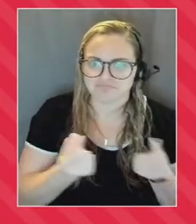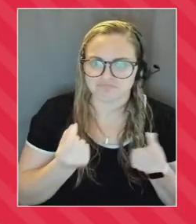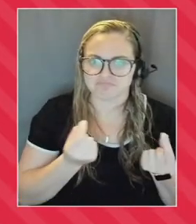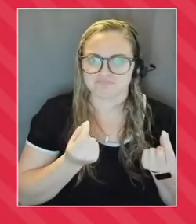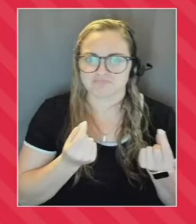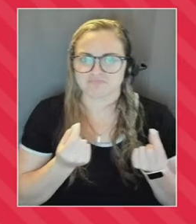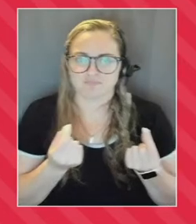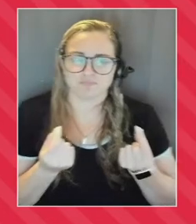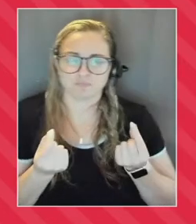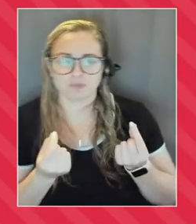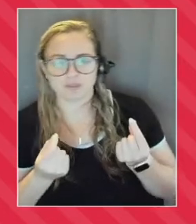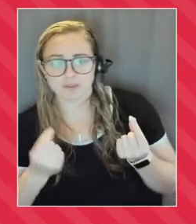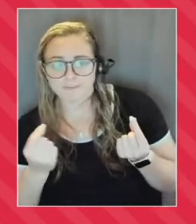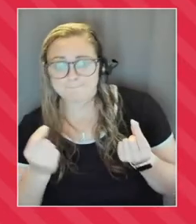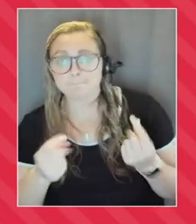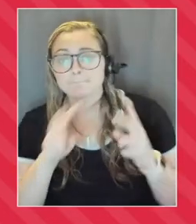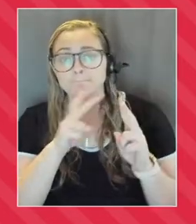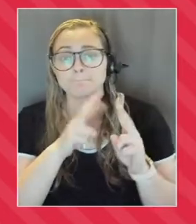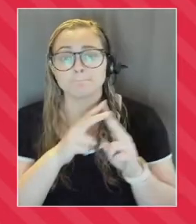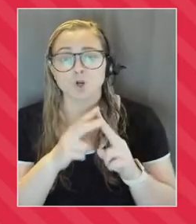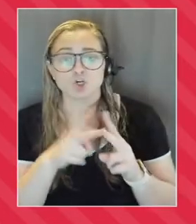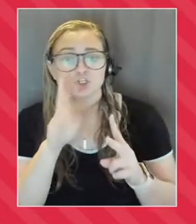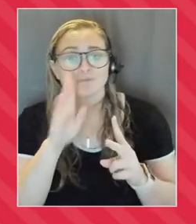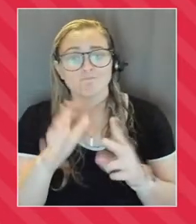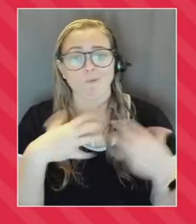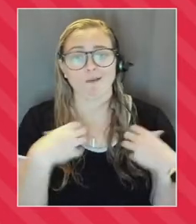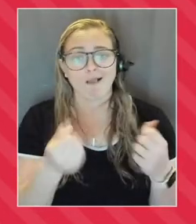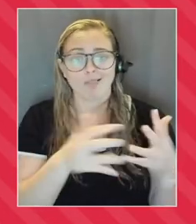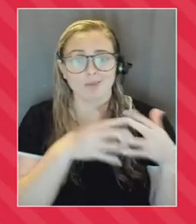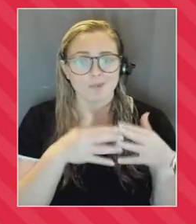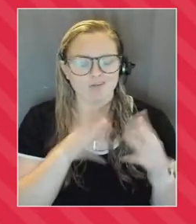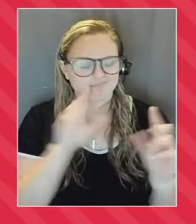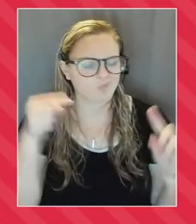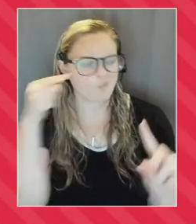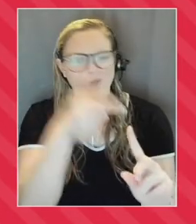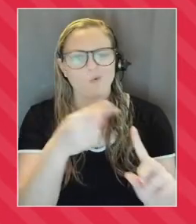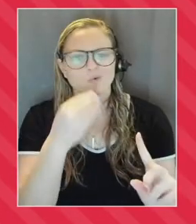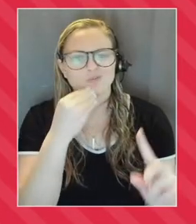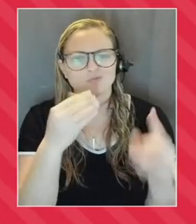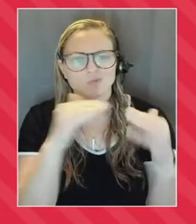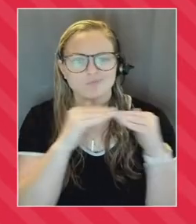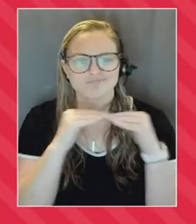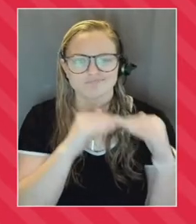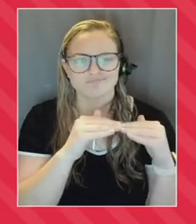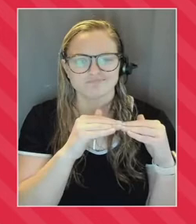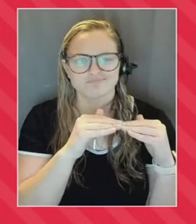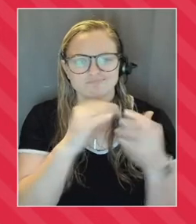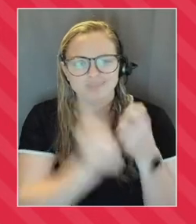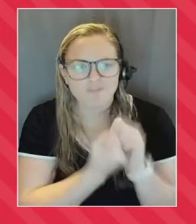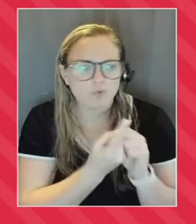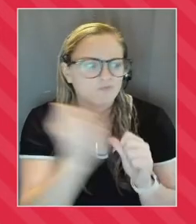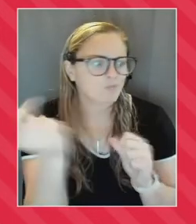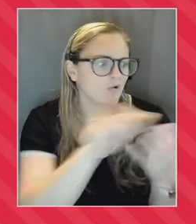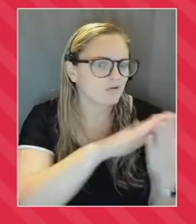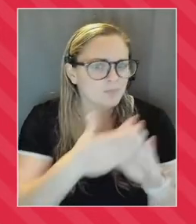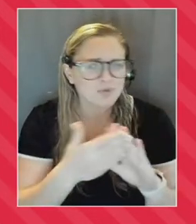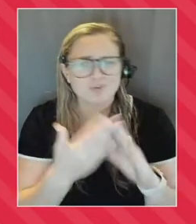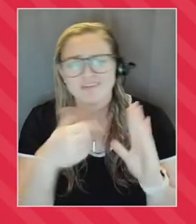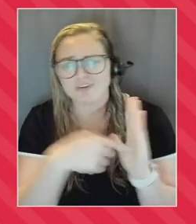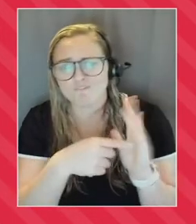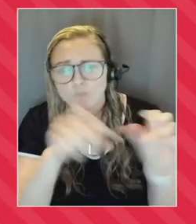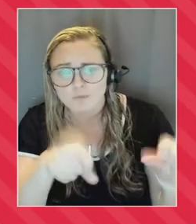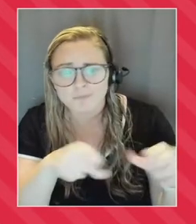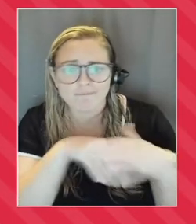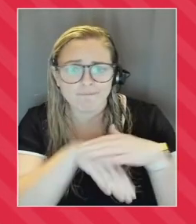Partnership for a Healthier America is all about food equity. Everyone in every zip code across the country having affordable access